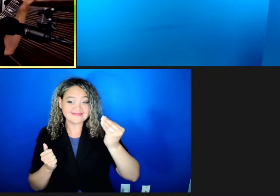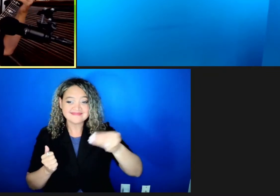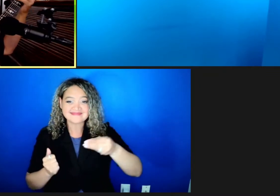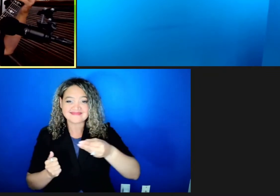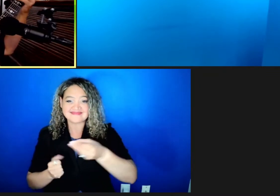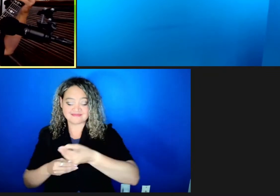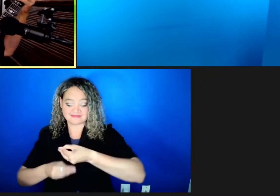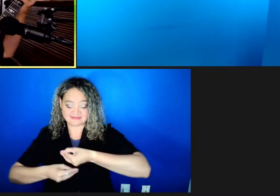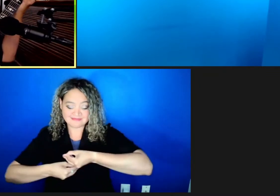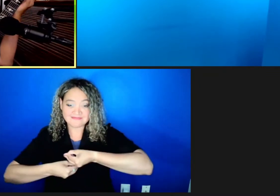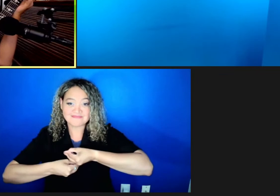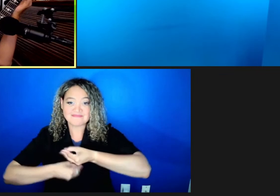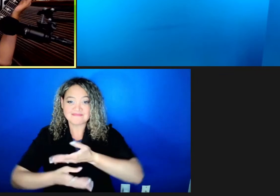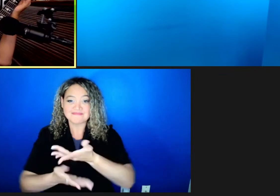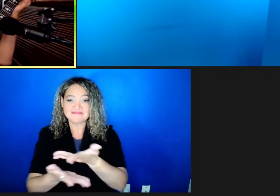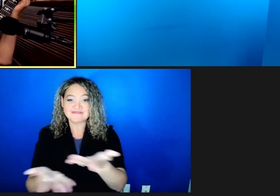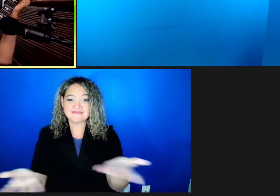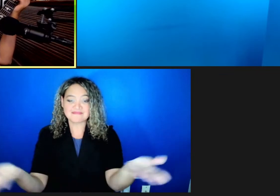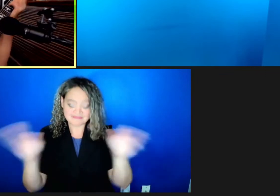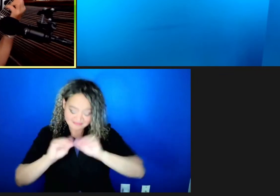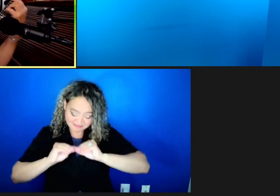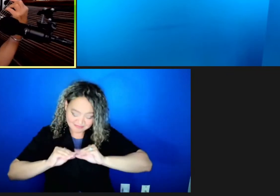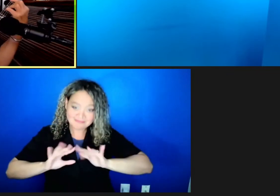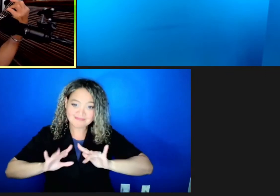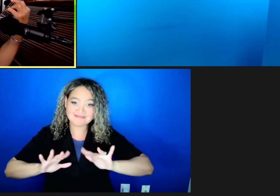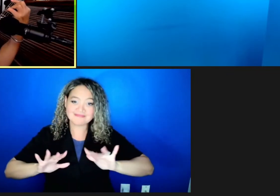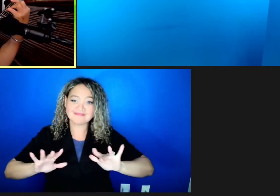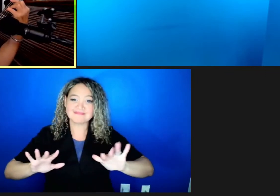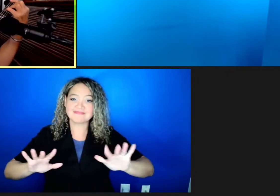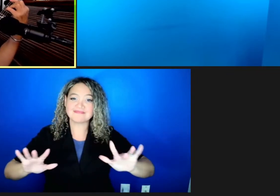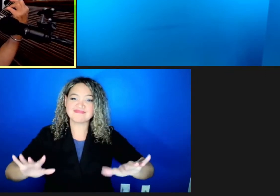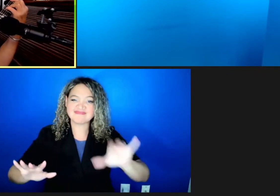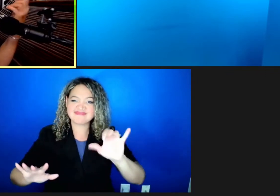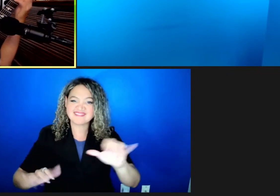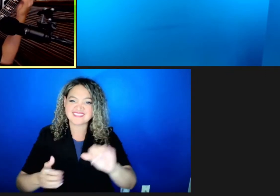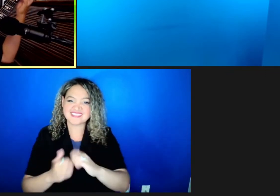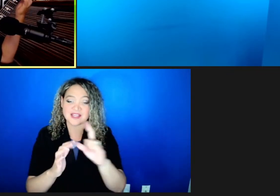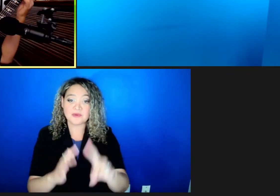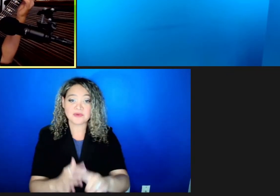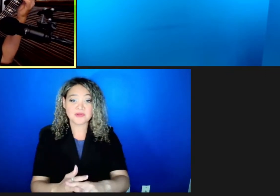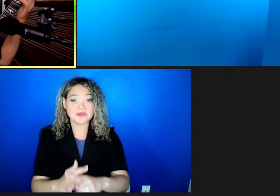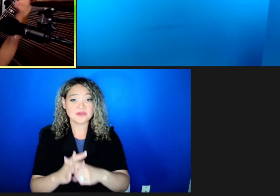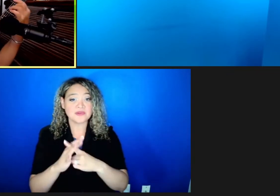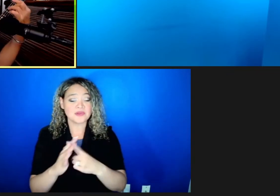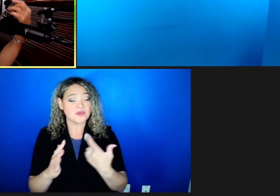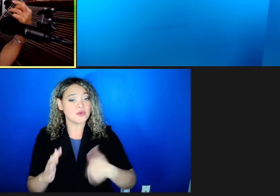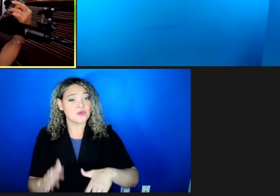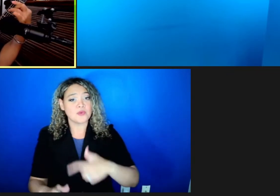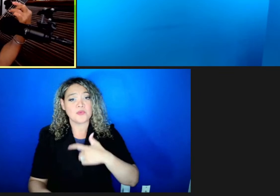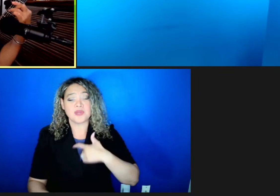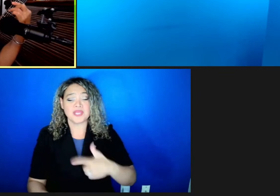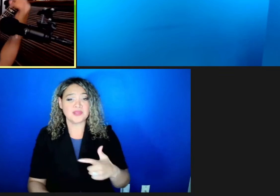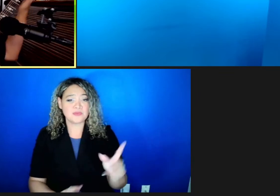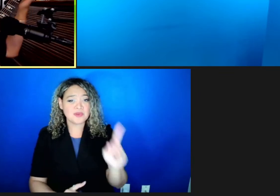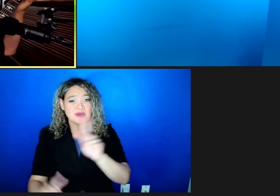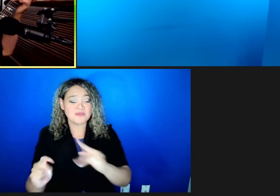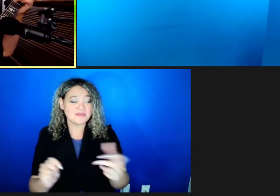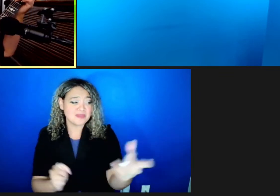light around us. That's how it must begin, and we will make our circles